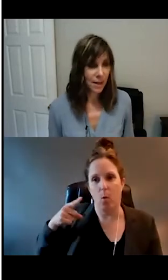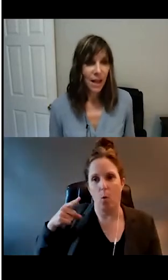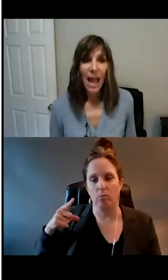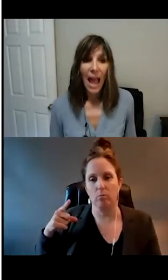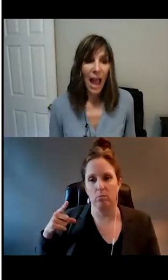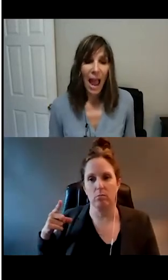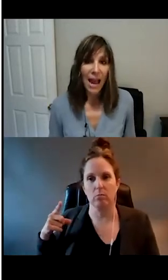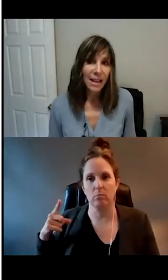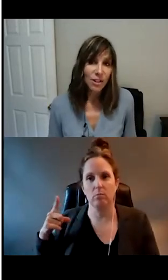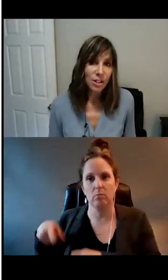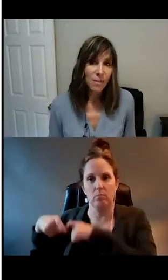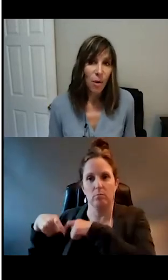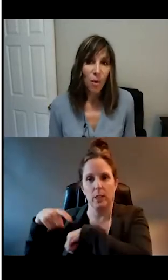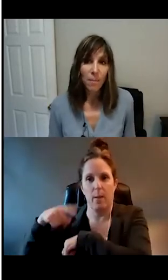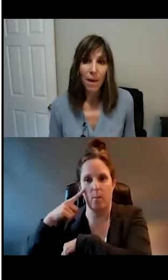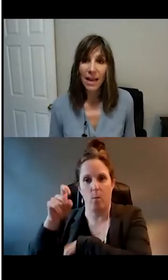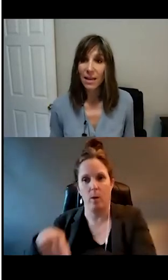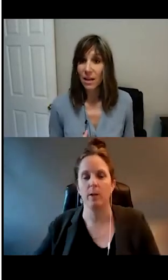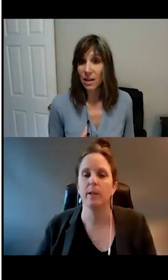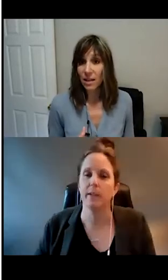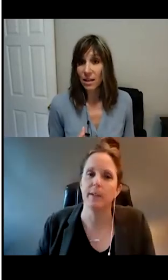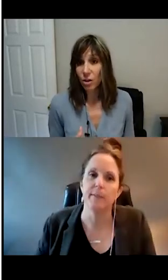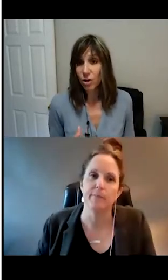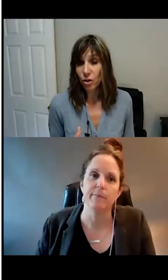Okay. Any thoughts about what